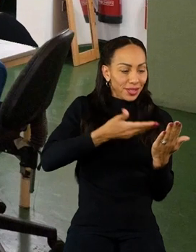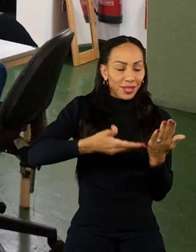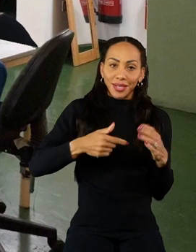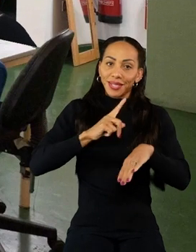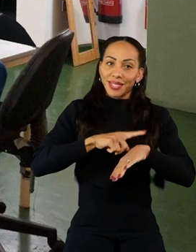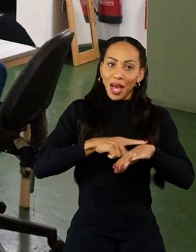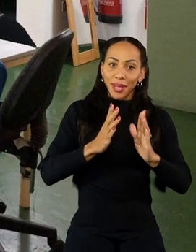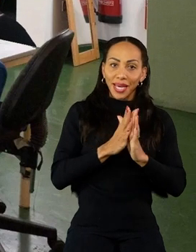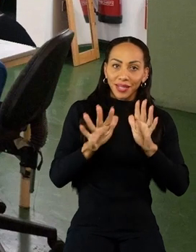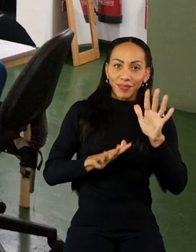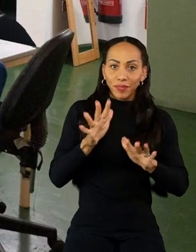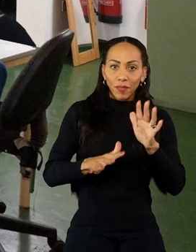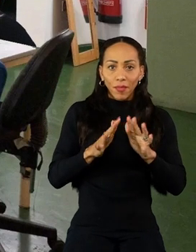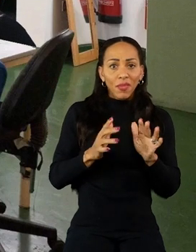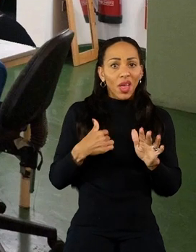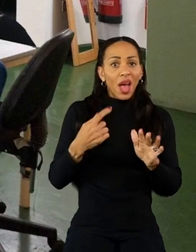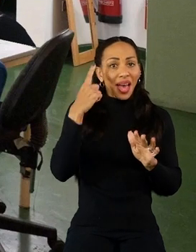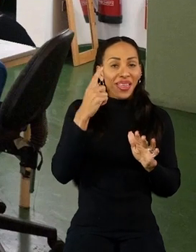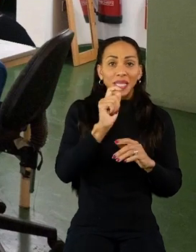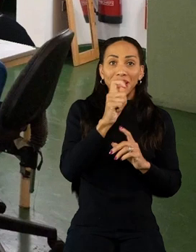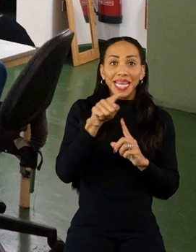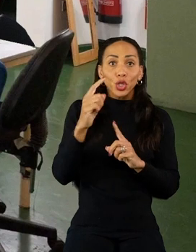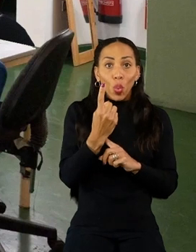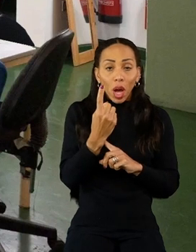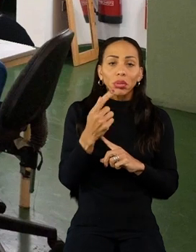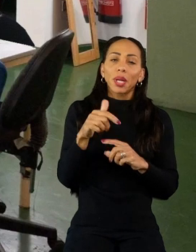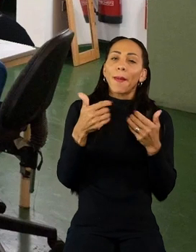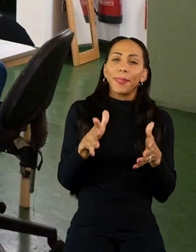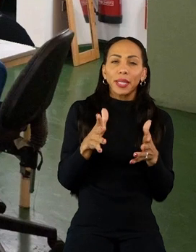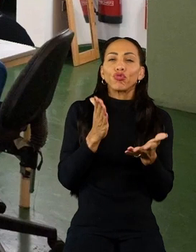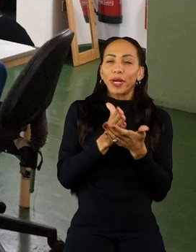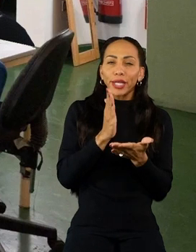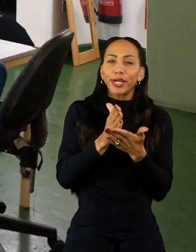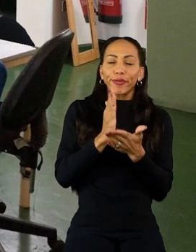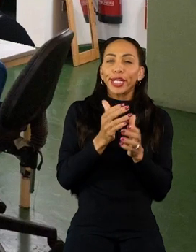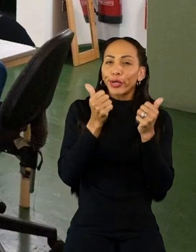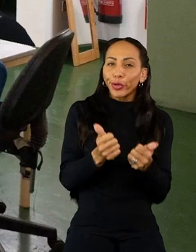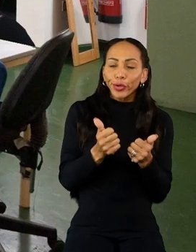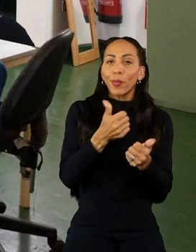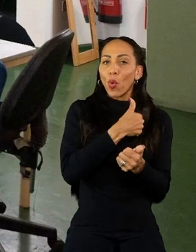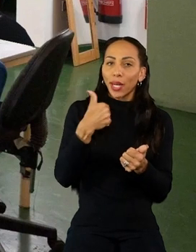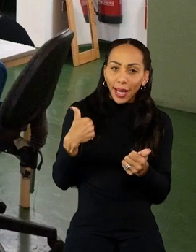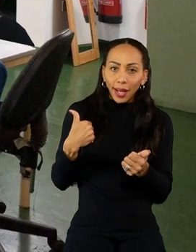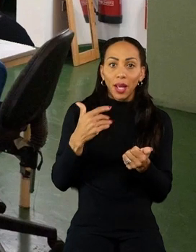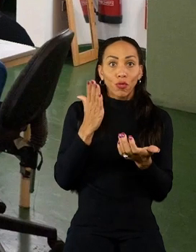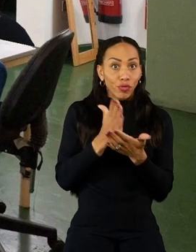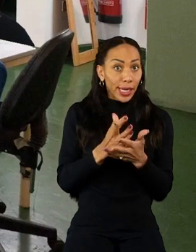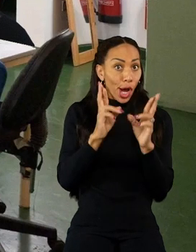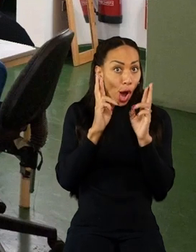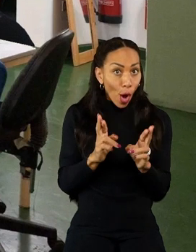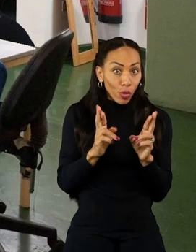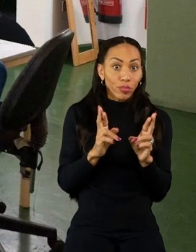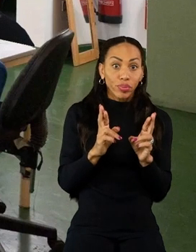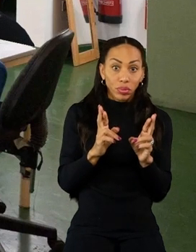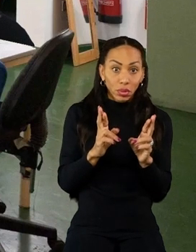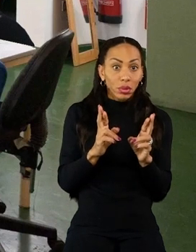I'm just looking at my diary, timing wise. I think it's now 10 to 1. It's been a really